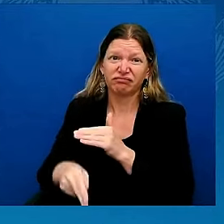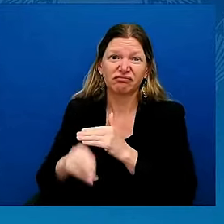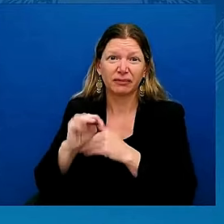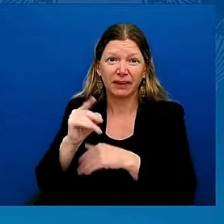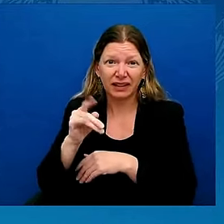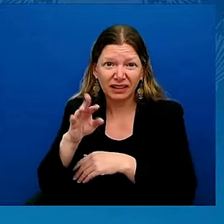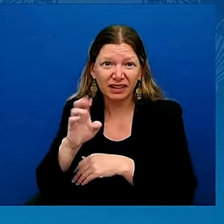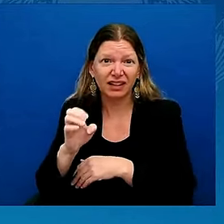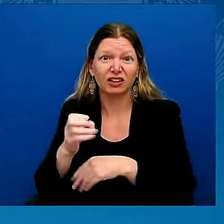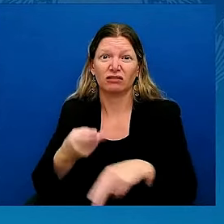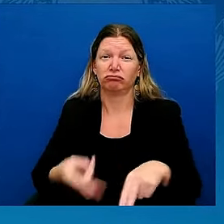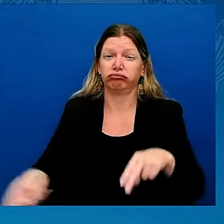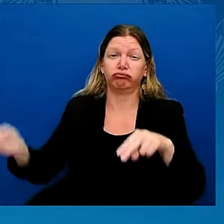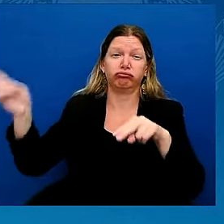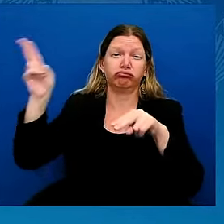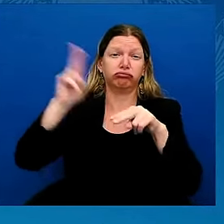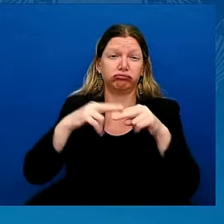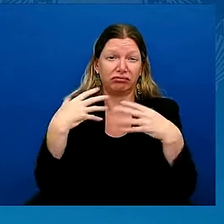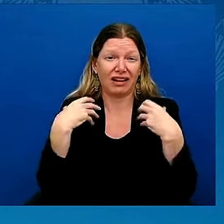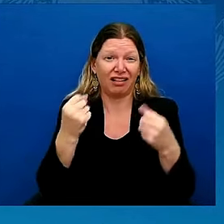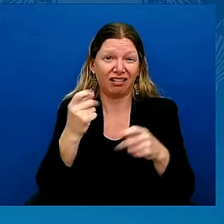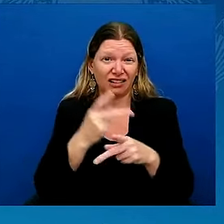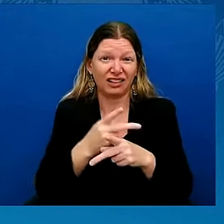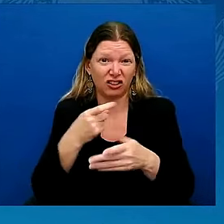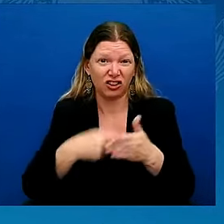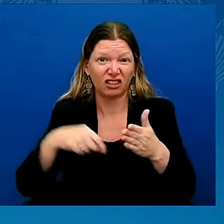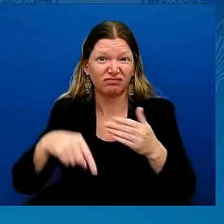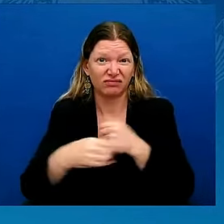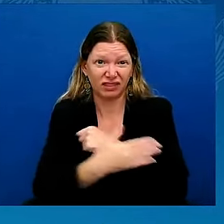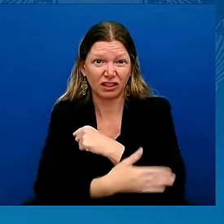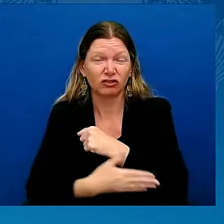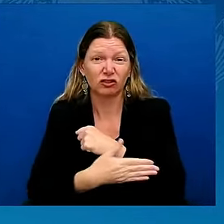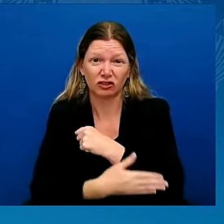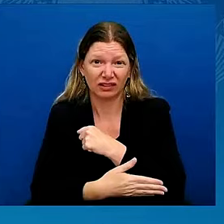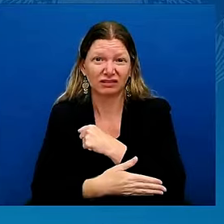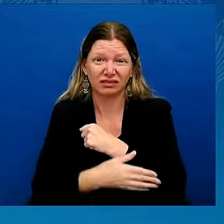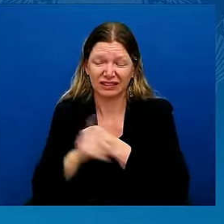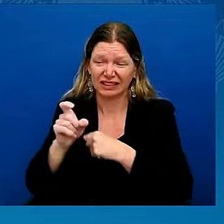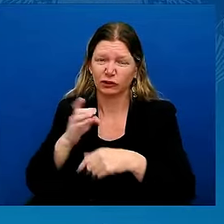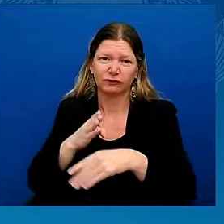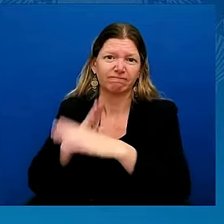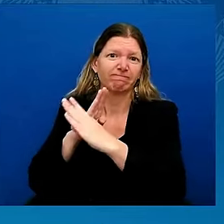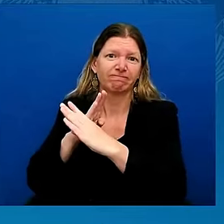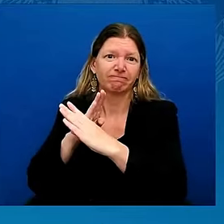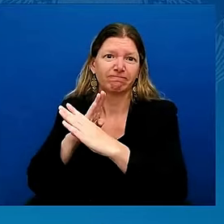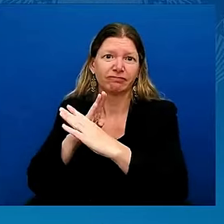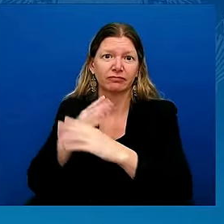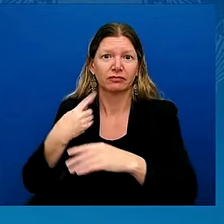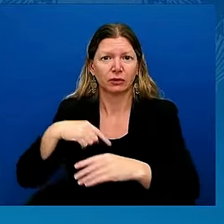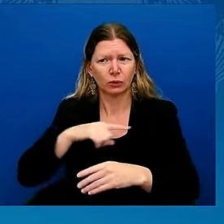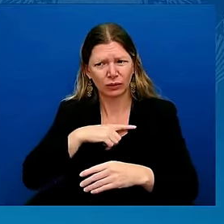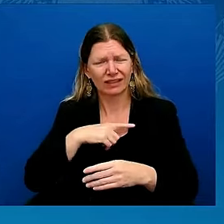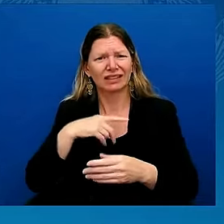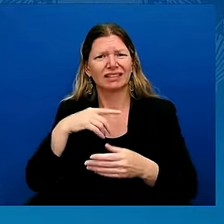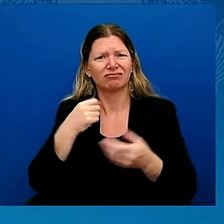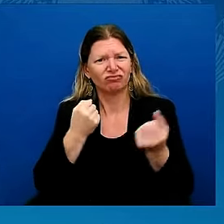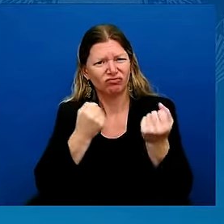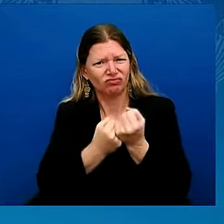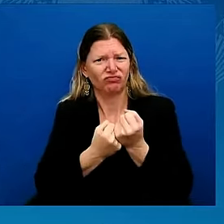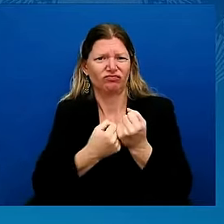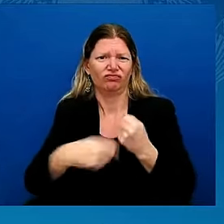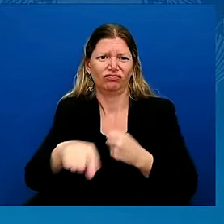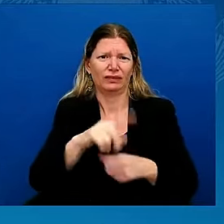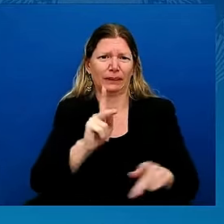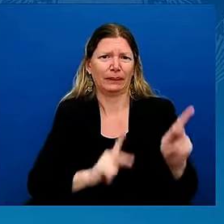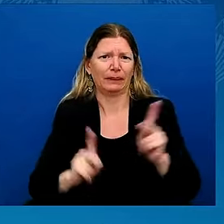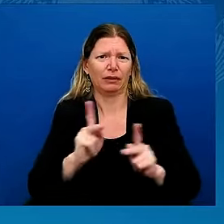Because we stand with the people and on the side of the people. We will also cut taxes for working families,